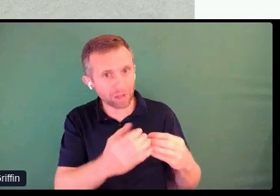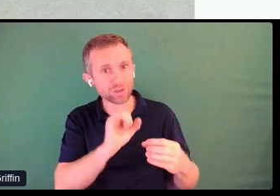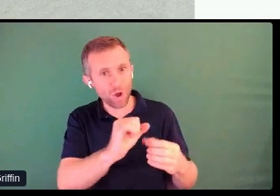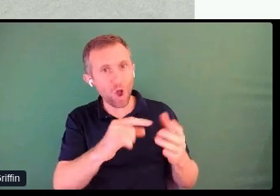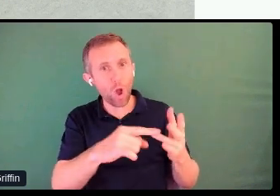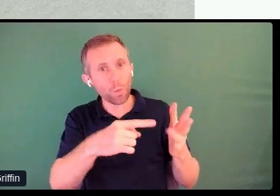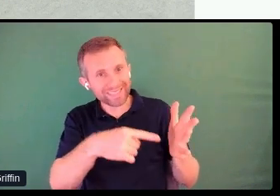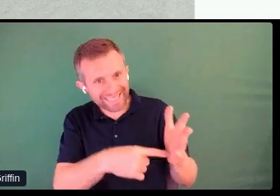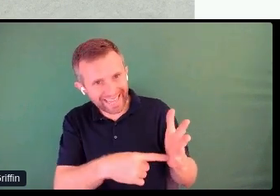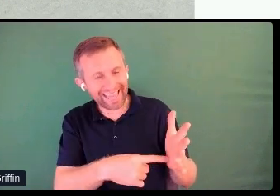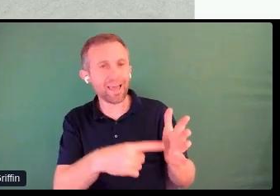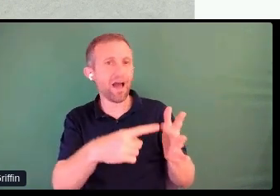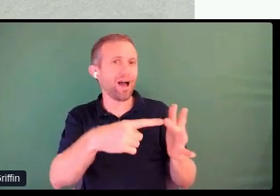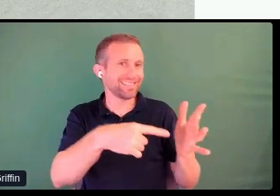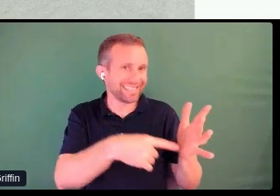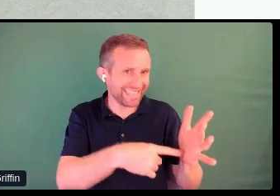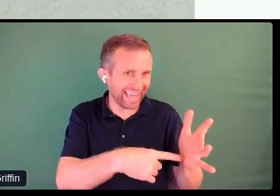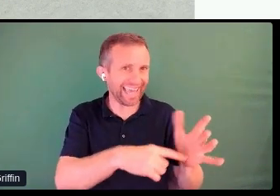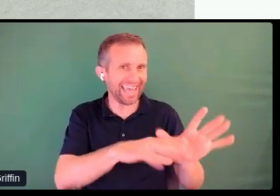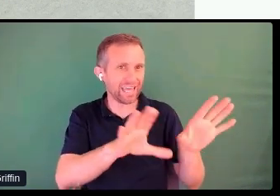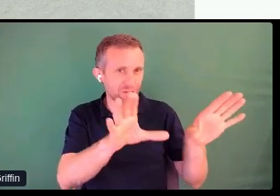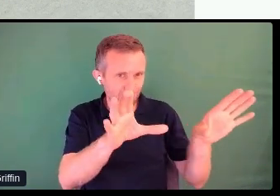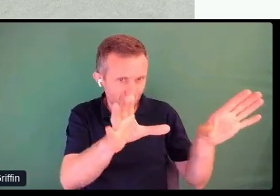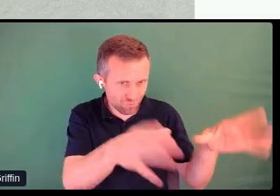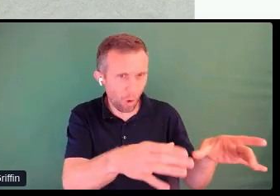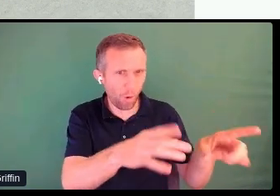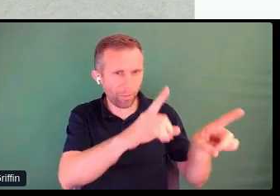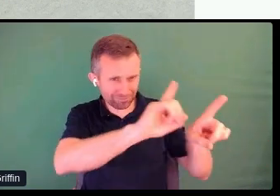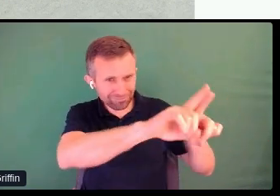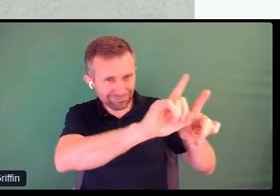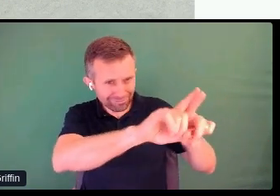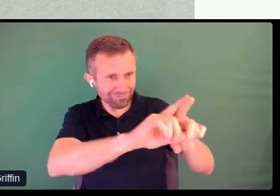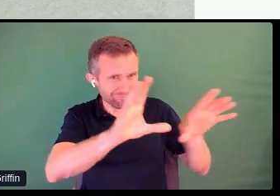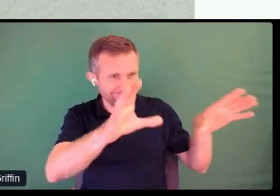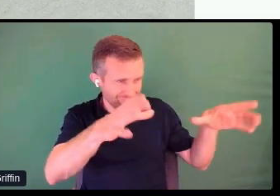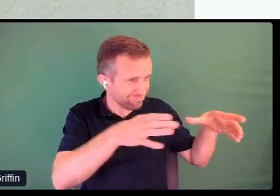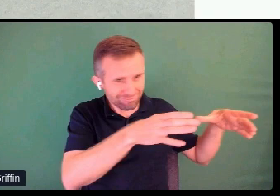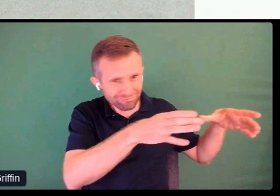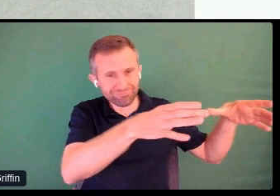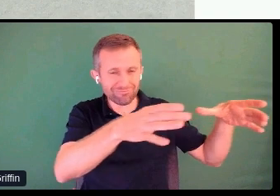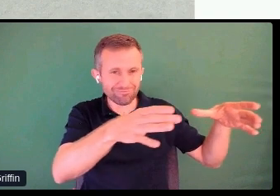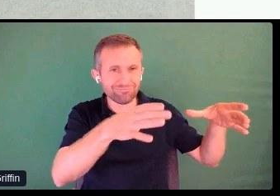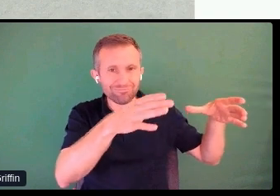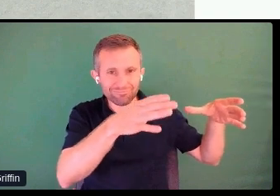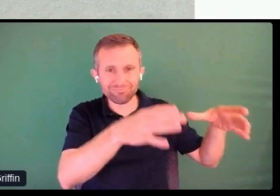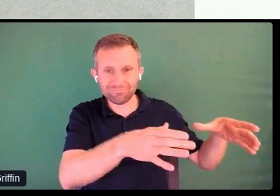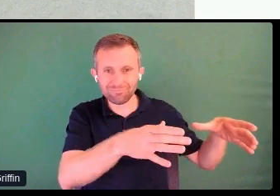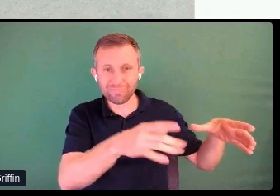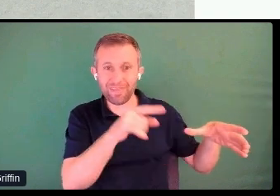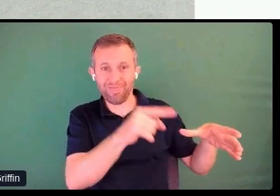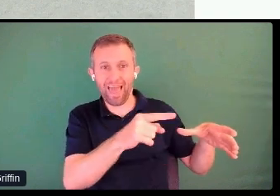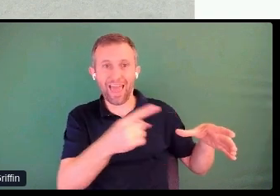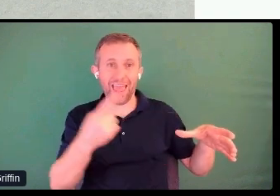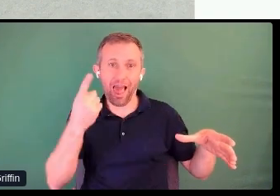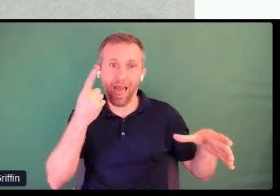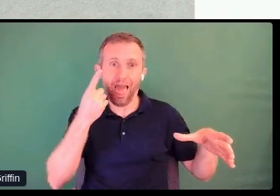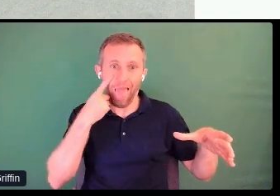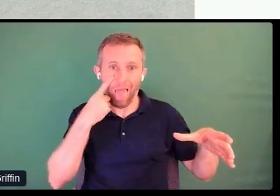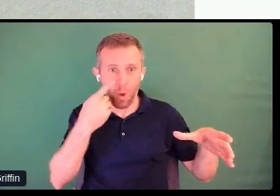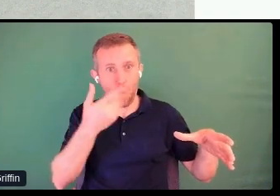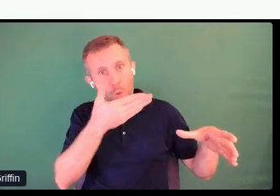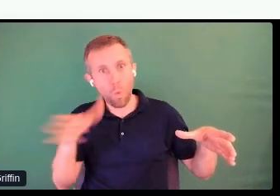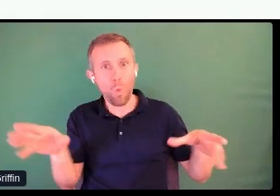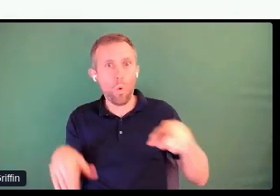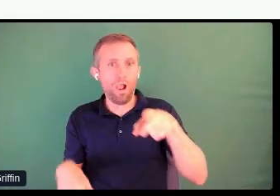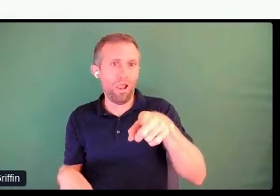IT specialists, and beta testers with varying disabilities got to see, touch, feel, and try them firsthand.